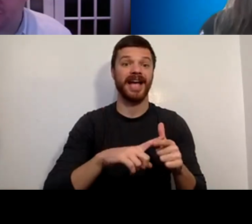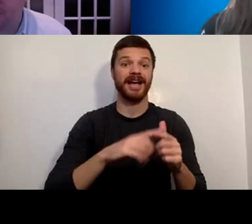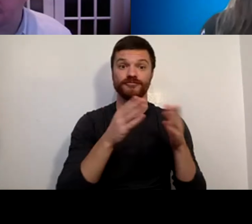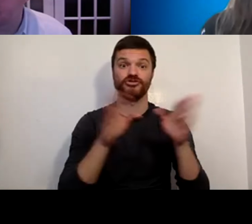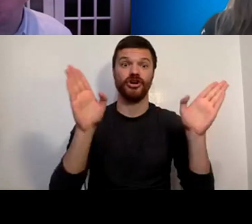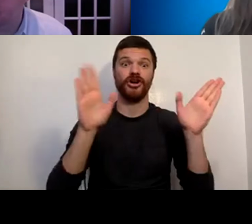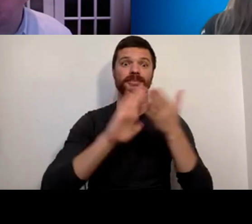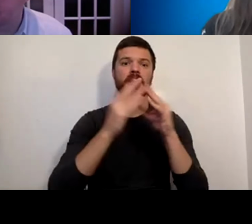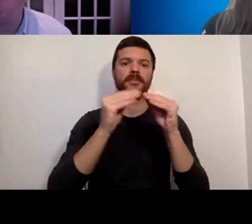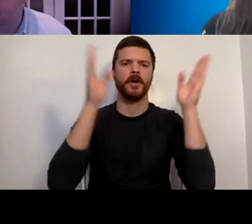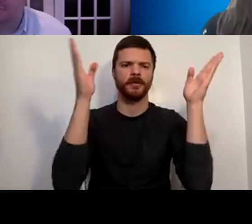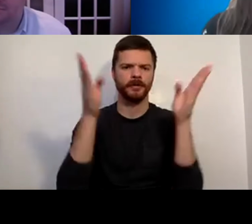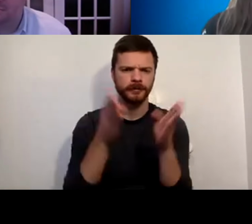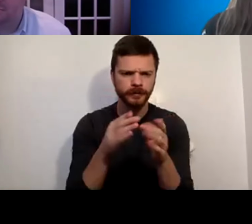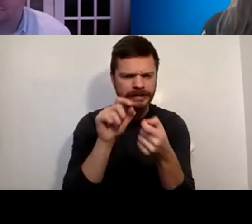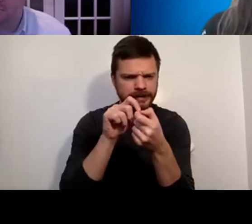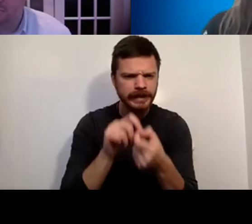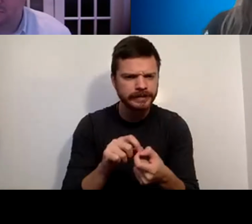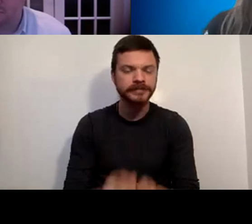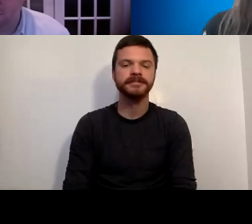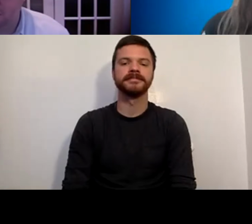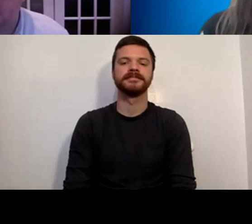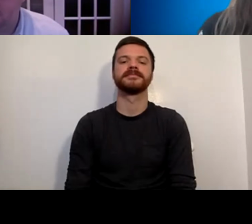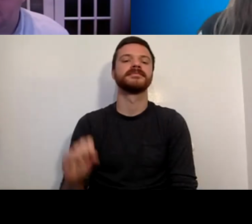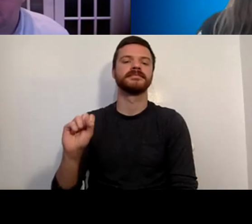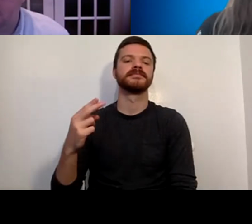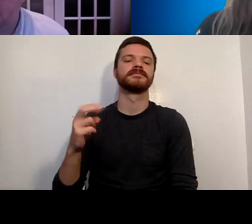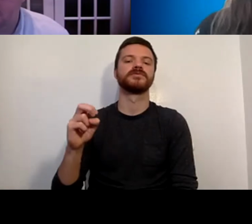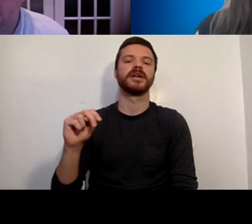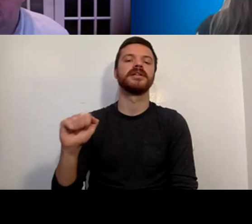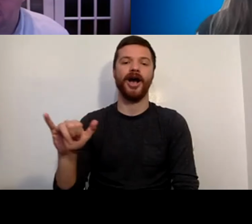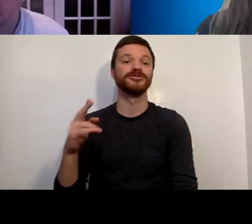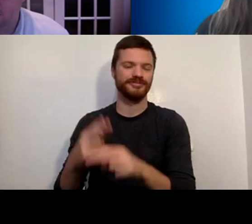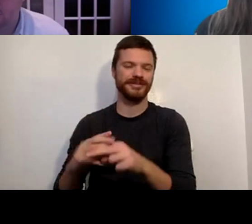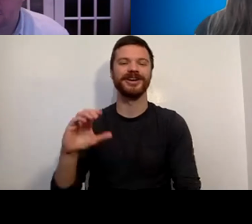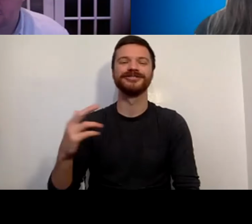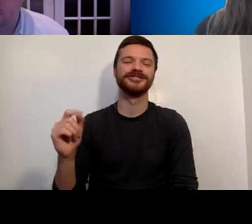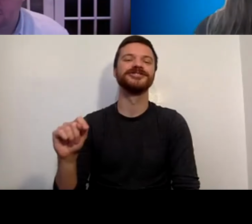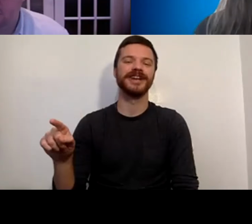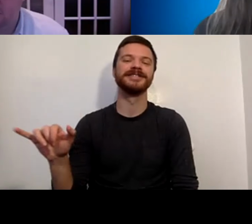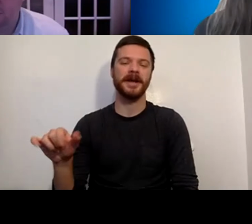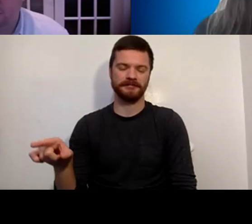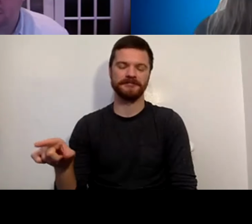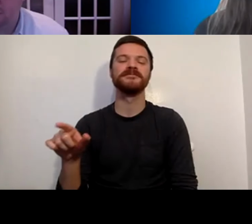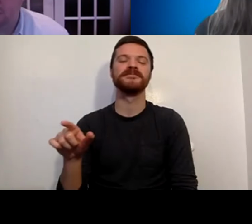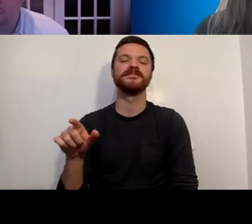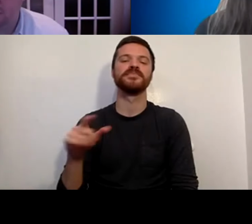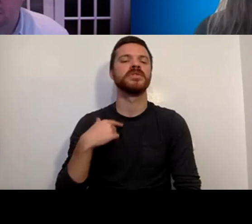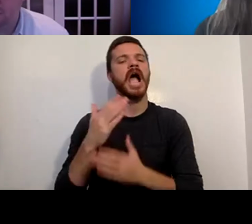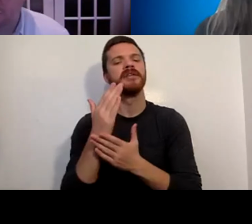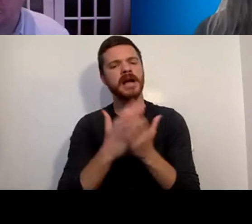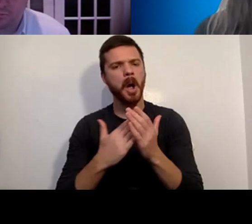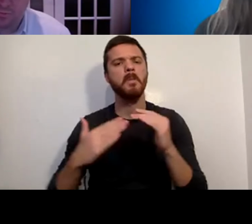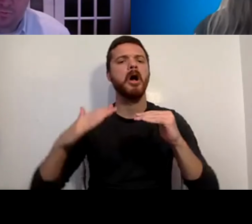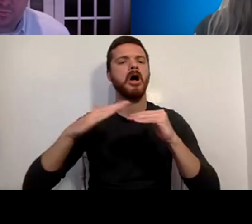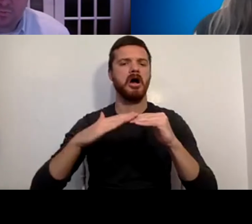thoroughly. Yeah, and Sheena McHugh goes on to say in the chat that, you know, there's some overlap, but really